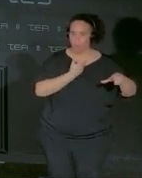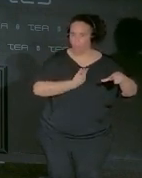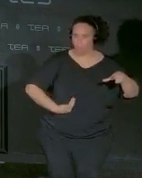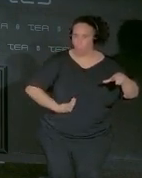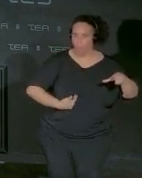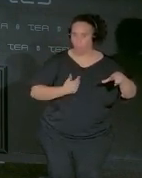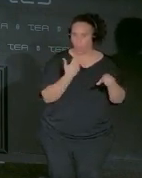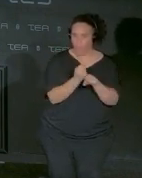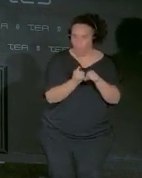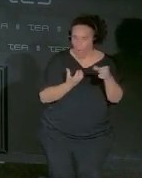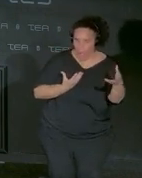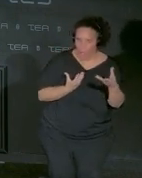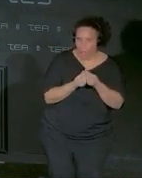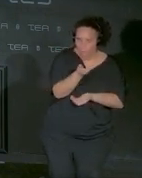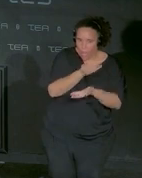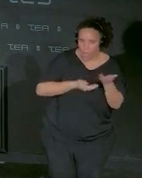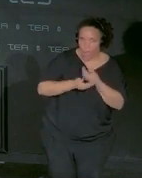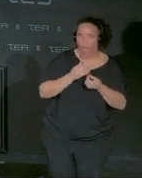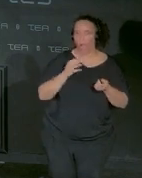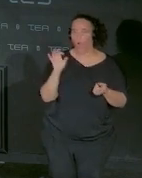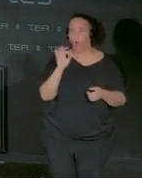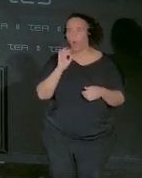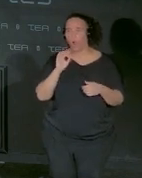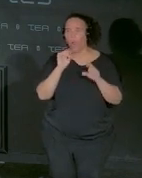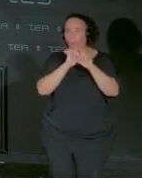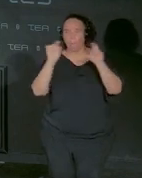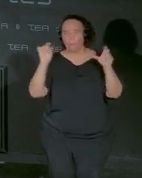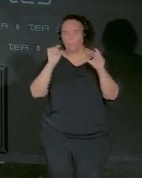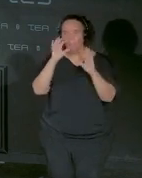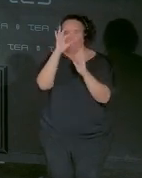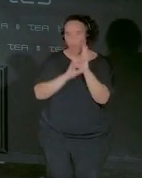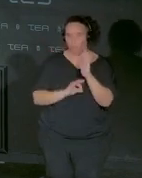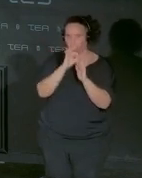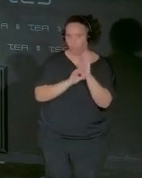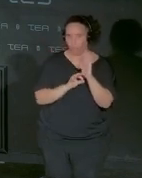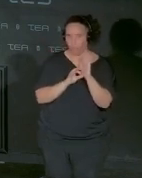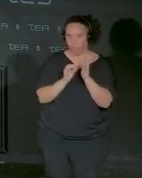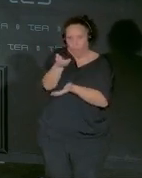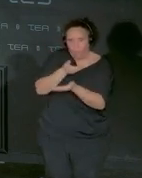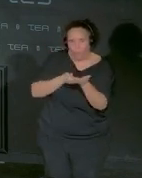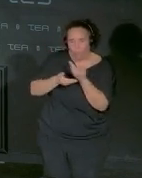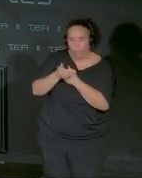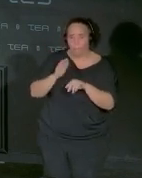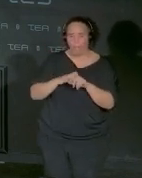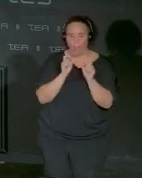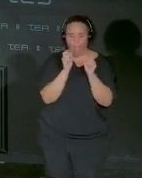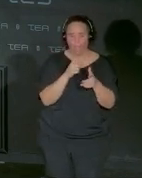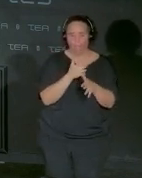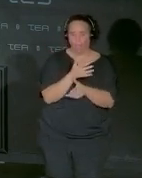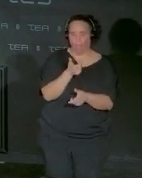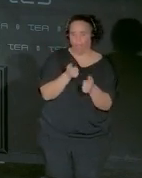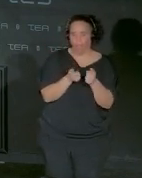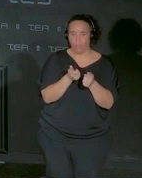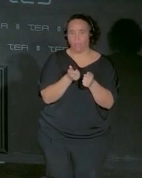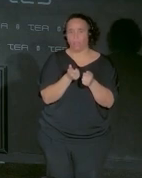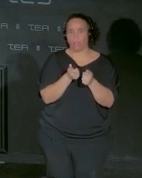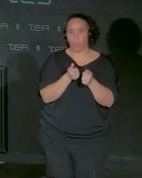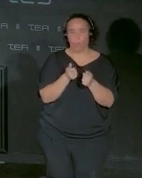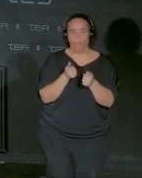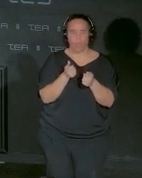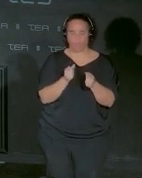for all of the countries. Europe is creating a lot of content for these platforms, so we are justified to have more plays and to have more